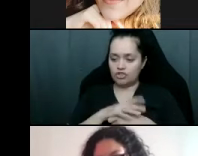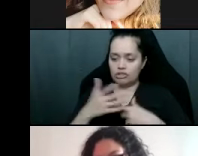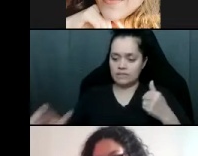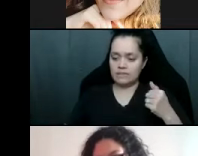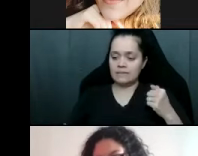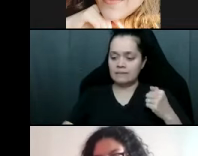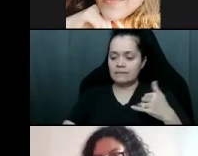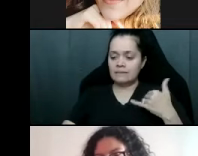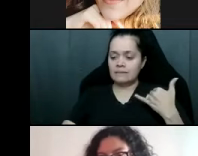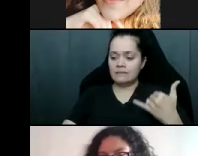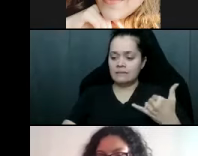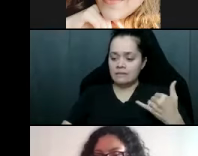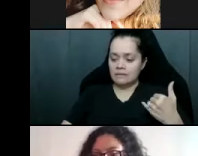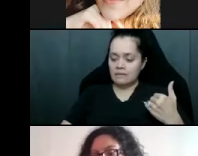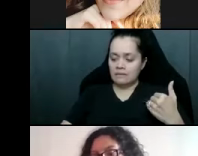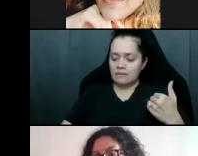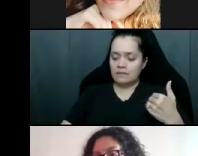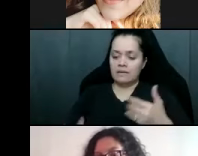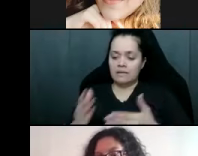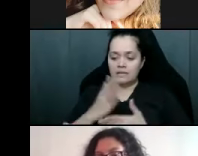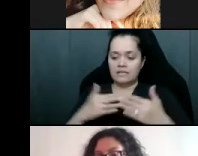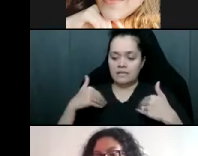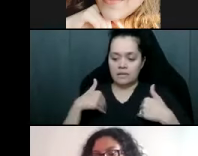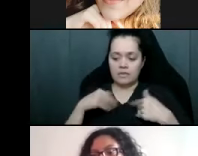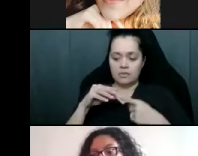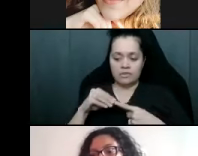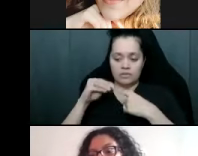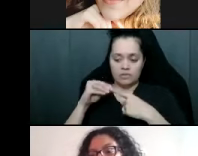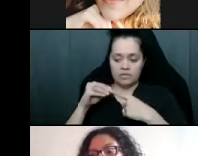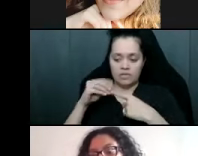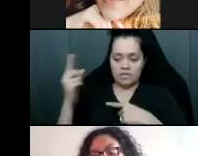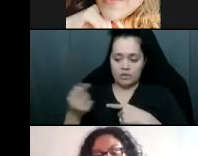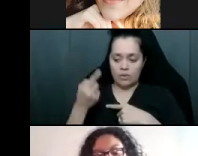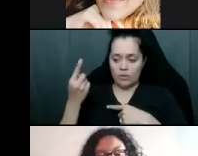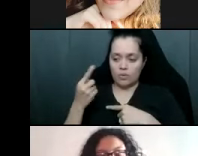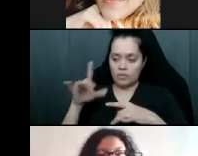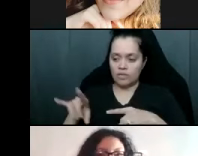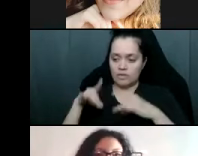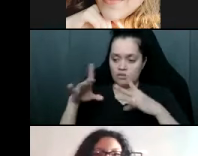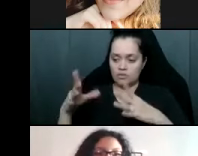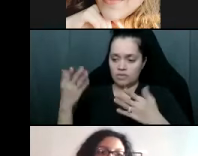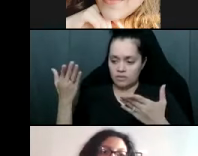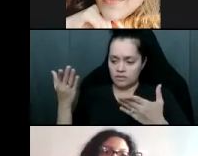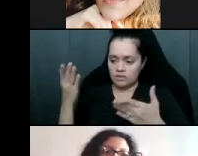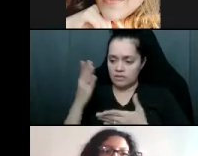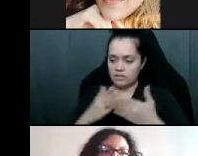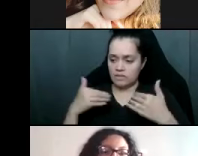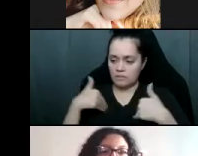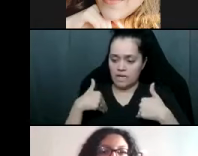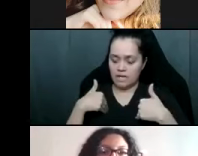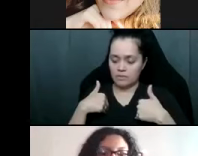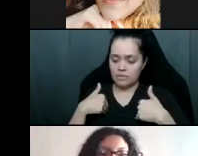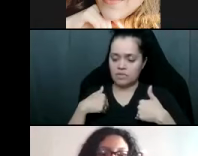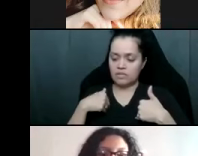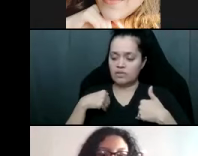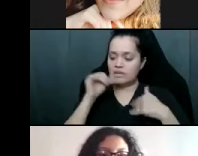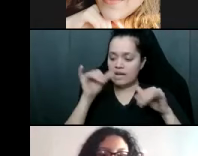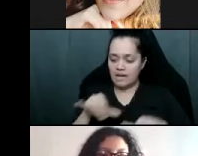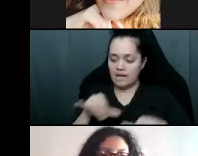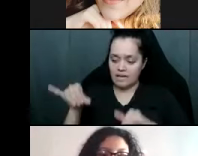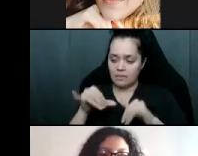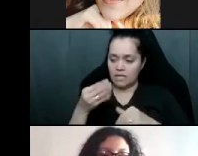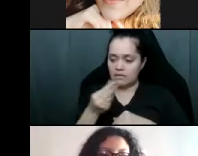So Australia has some animals that are unique, that are found only in Australia, some animals that are uncommon, and a few